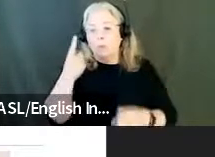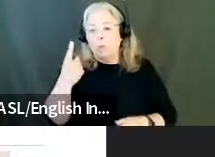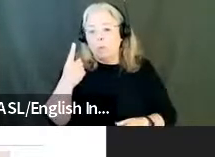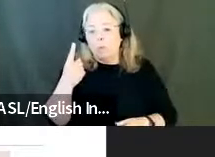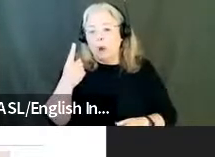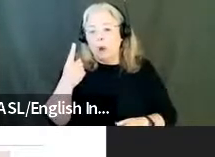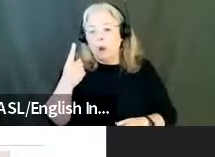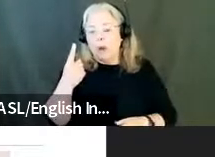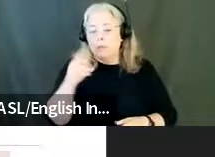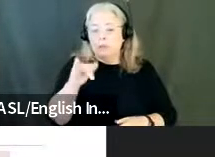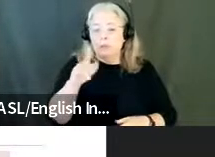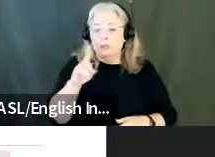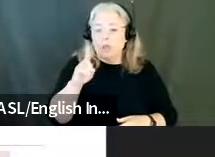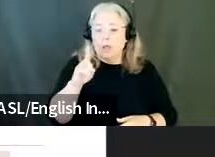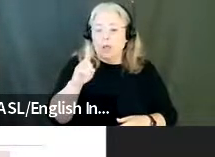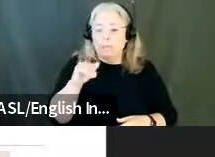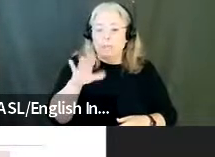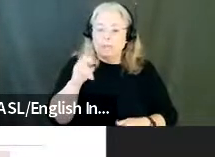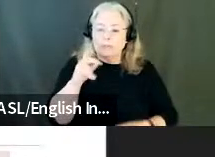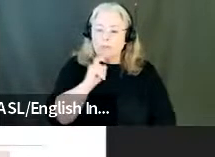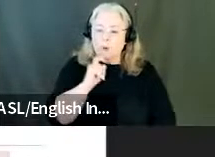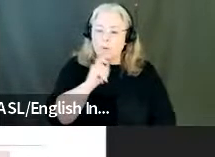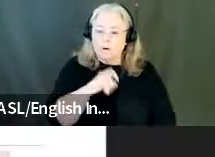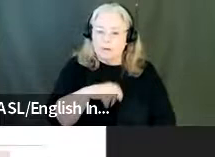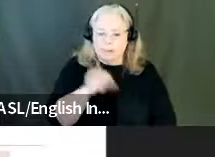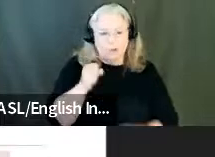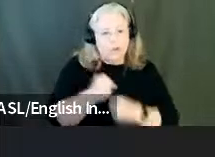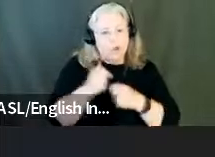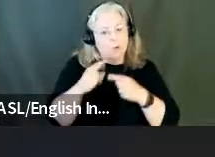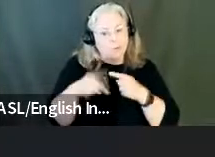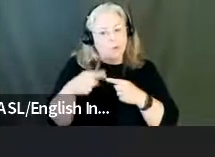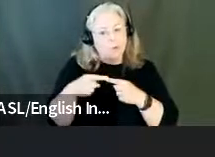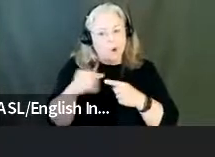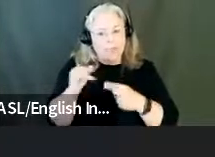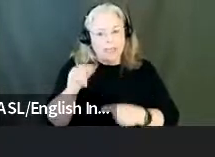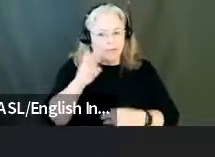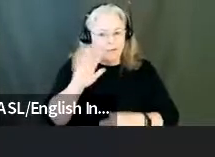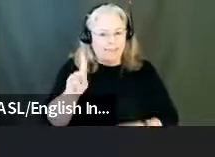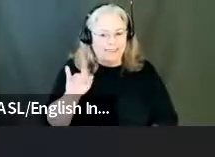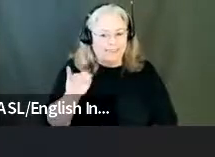piece of rubber. So you definitely should get a roll of that for your kit.